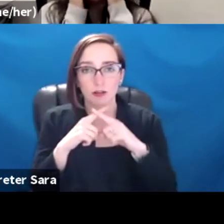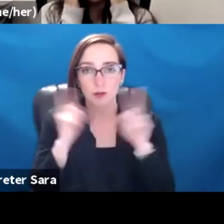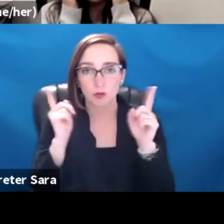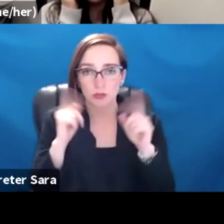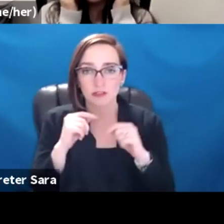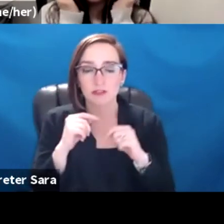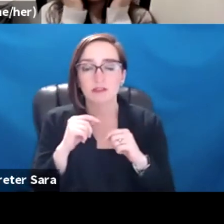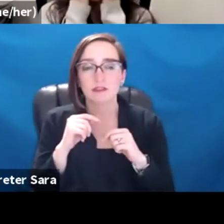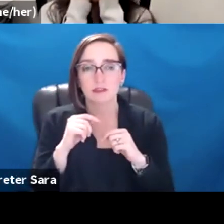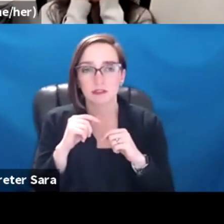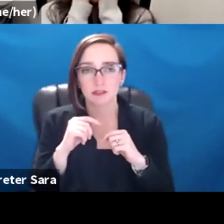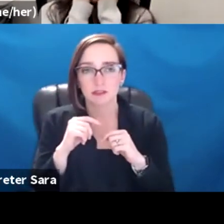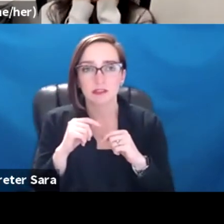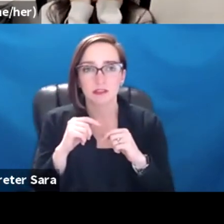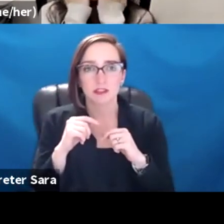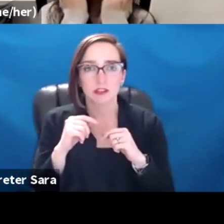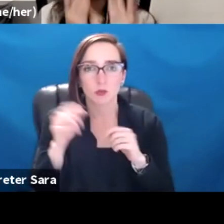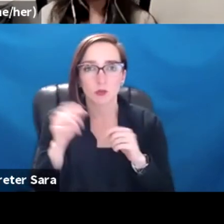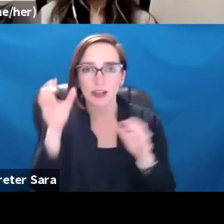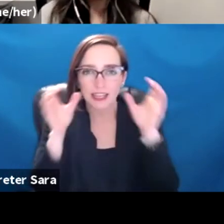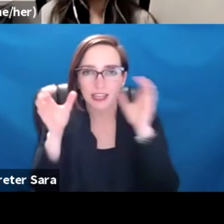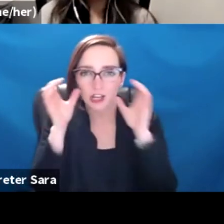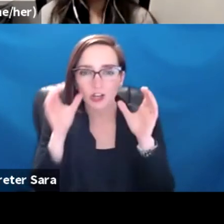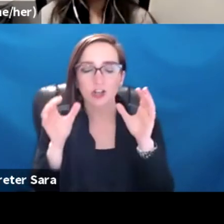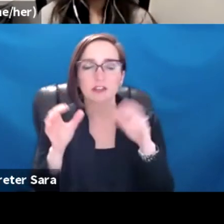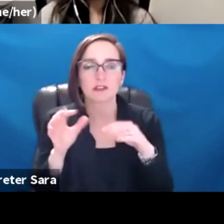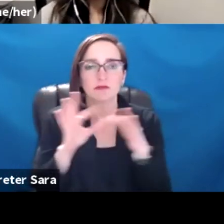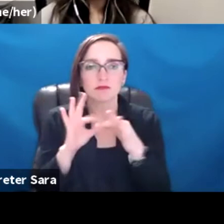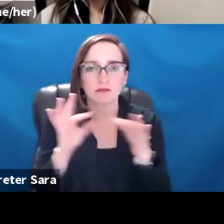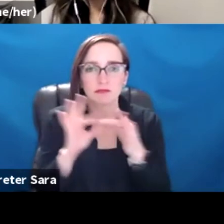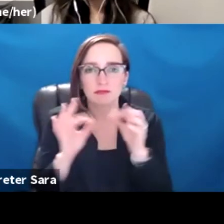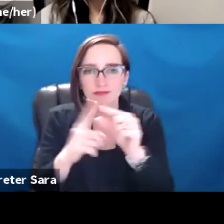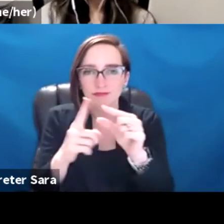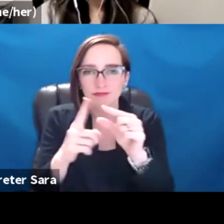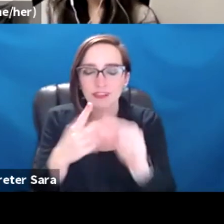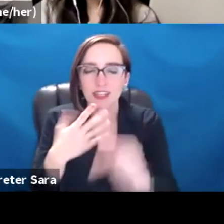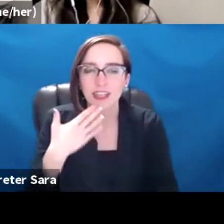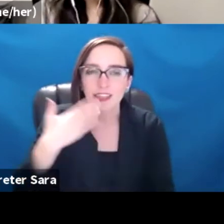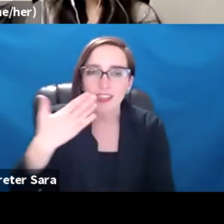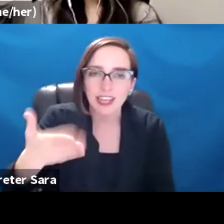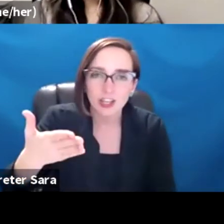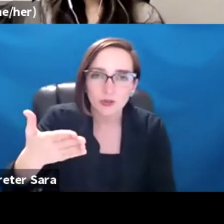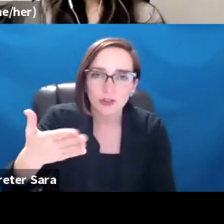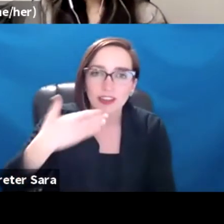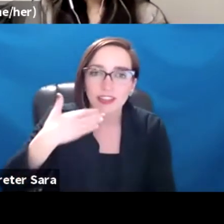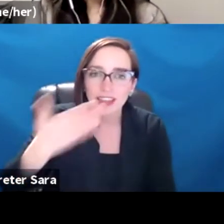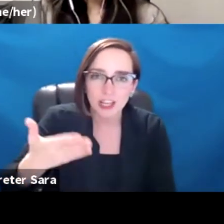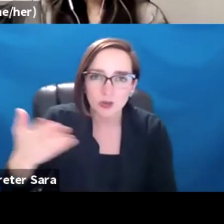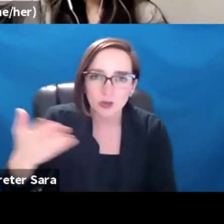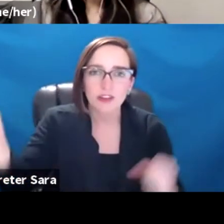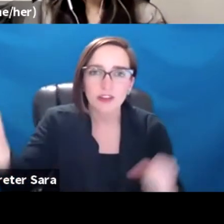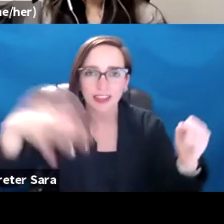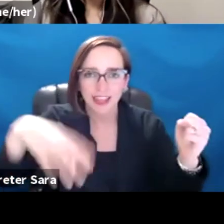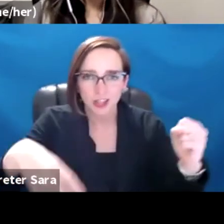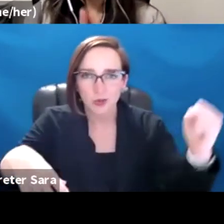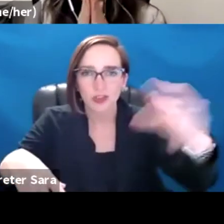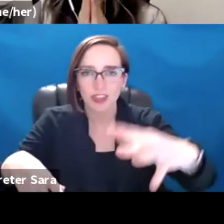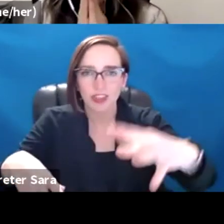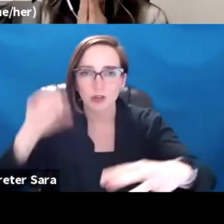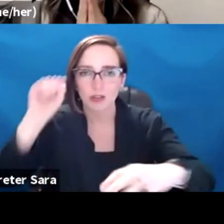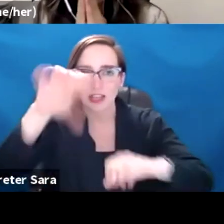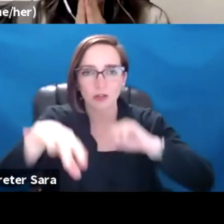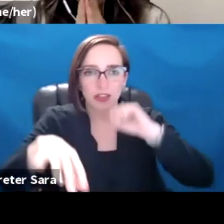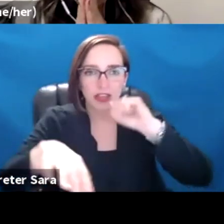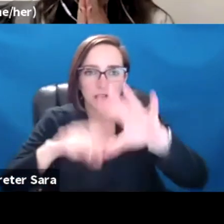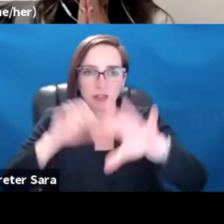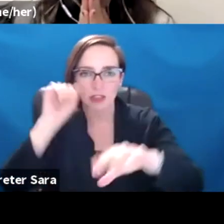pour in the sound of gratitude, just saying thank you over and over. Thank you. Thank you. Thank